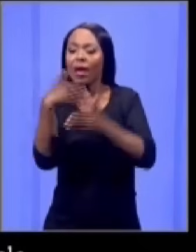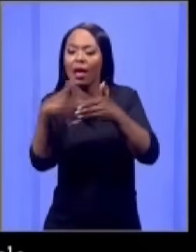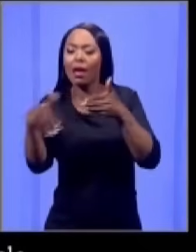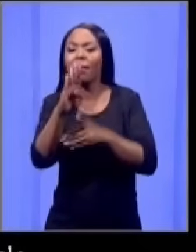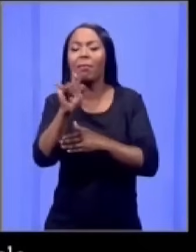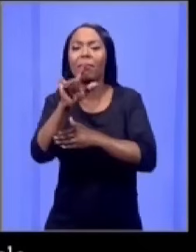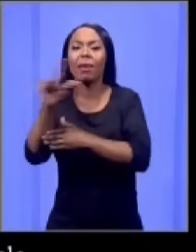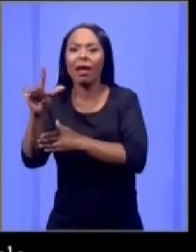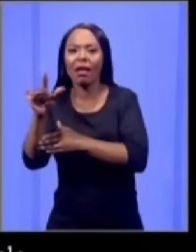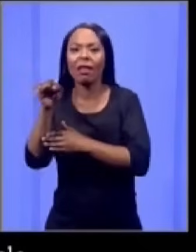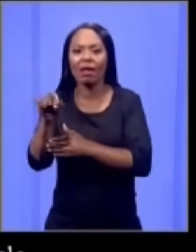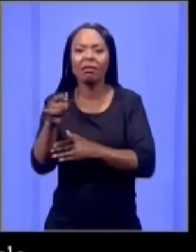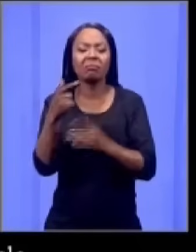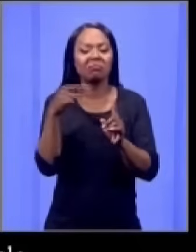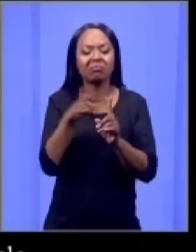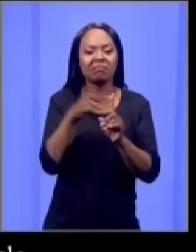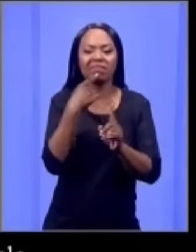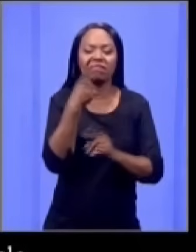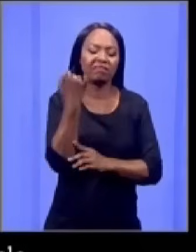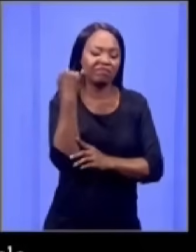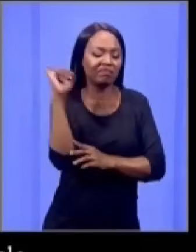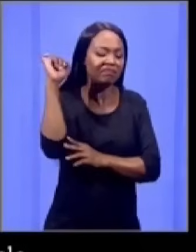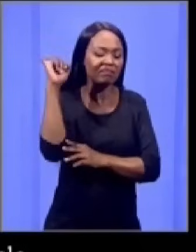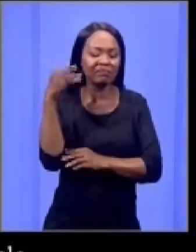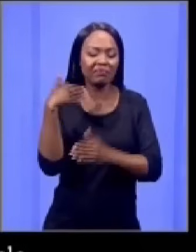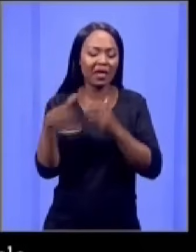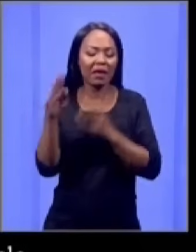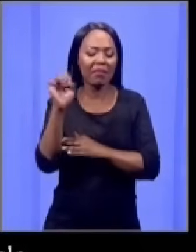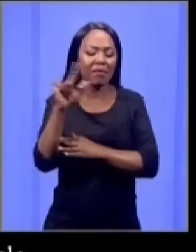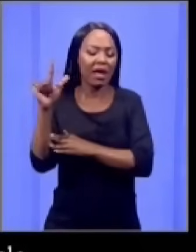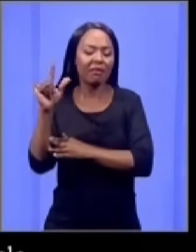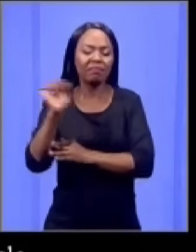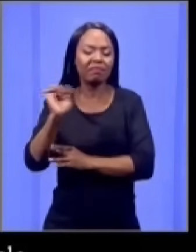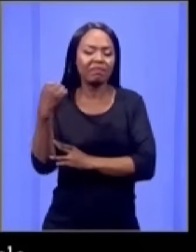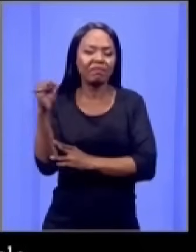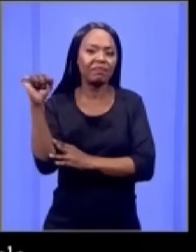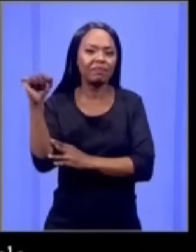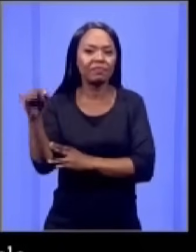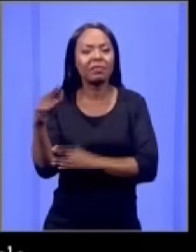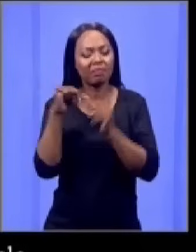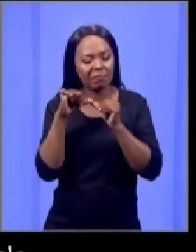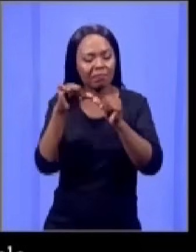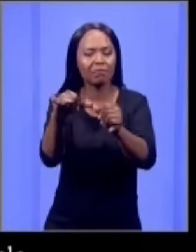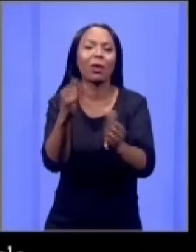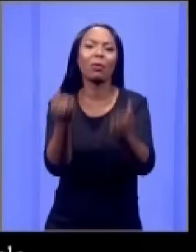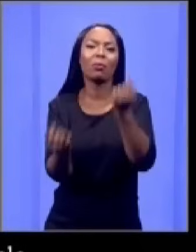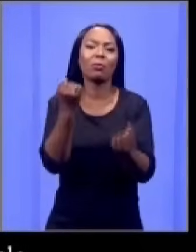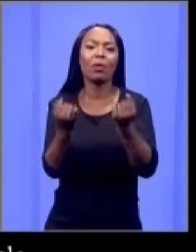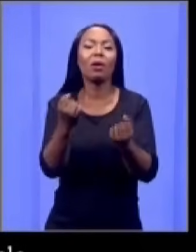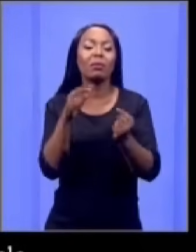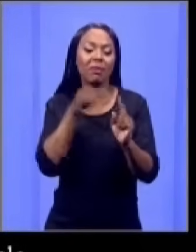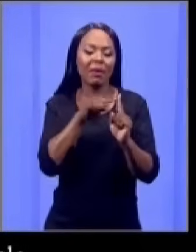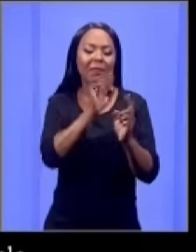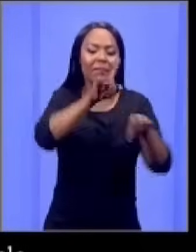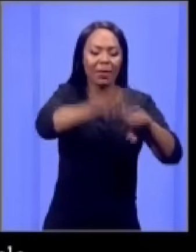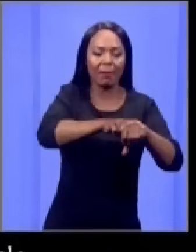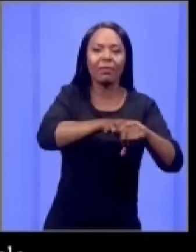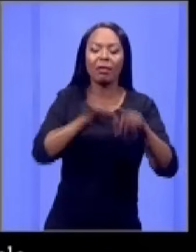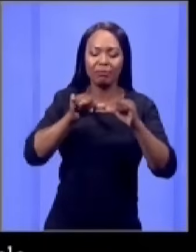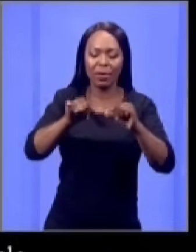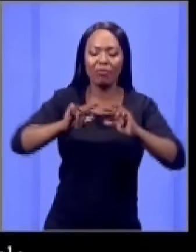ile a nyahlatsa kopo ya beili a ba tlameha hore nyewe ena ha e tla netswelle pele ntse le tsa diphuputso tsa sepolesa sa